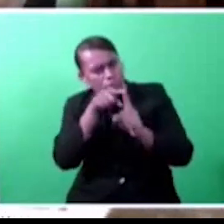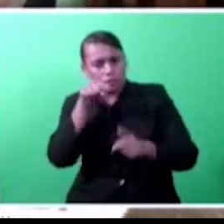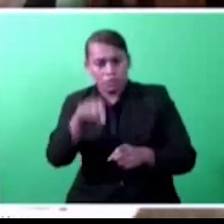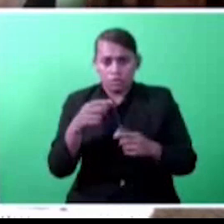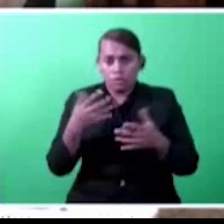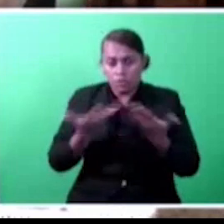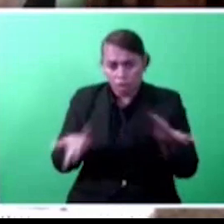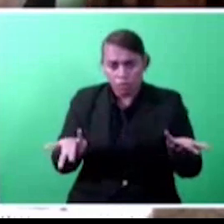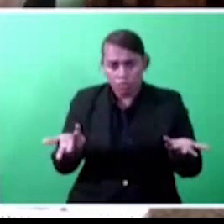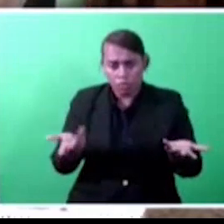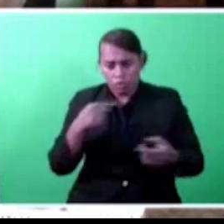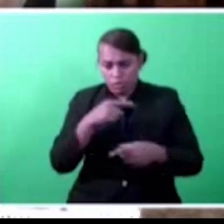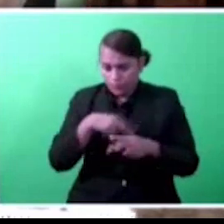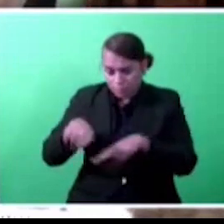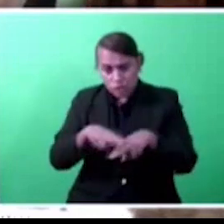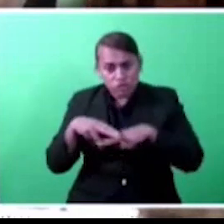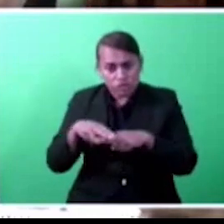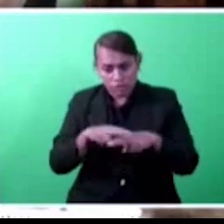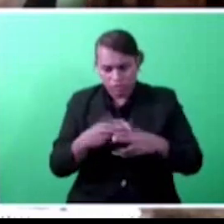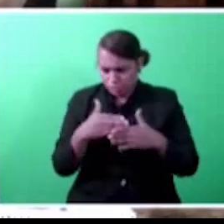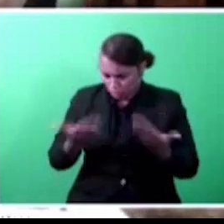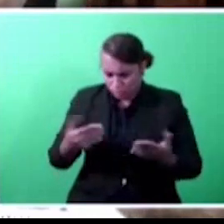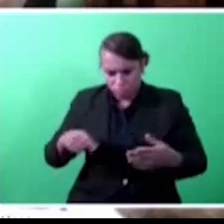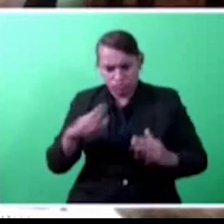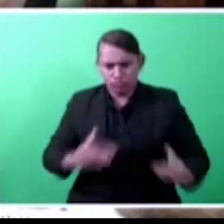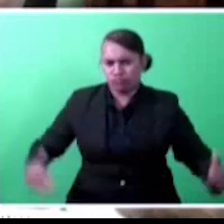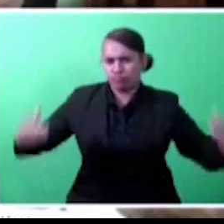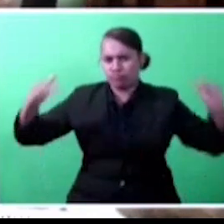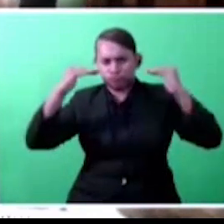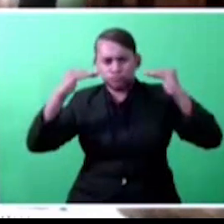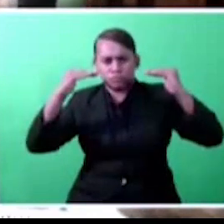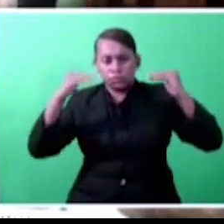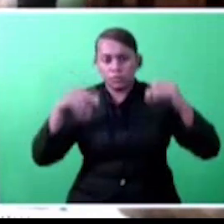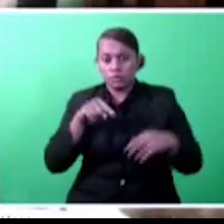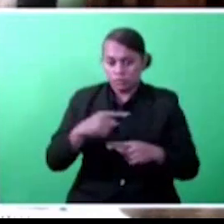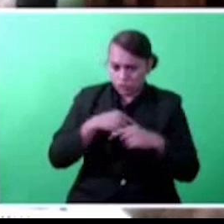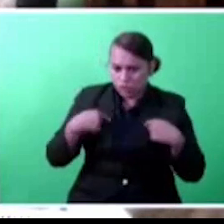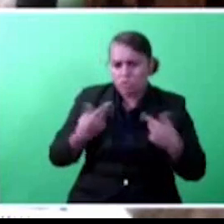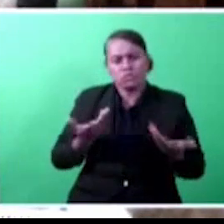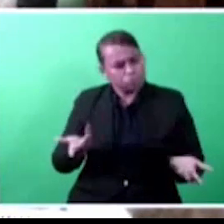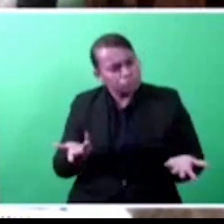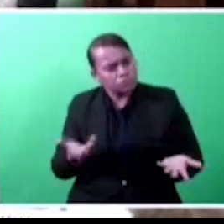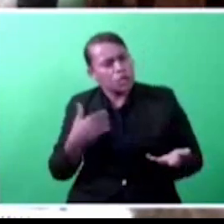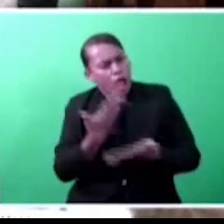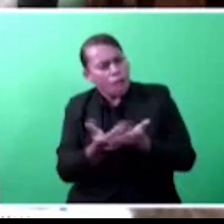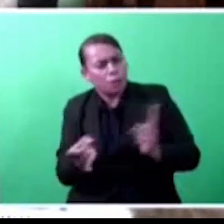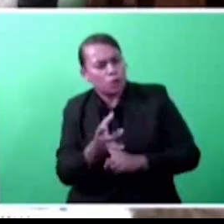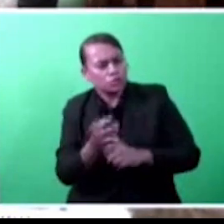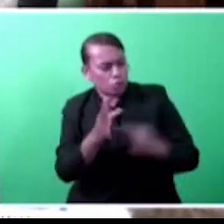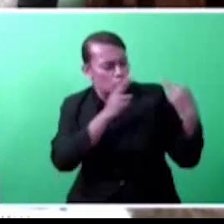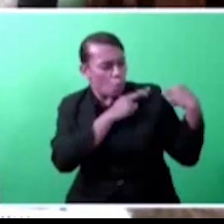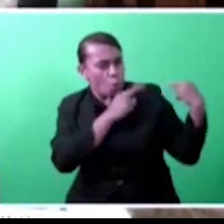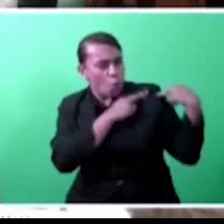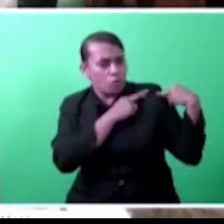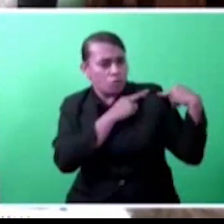the fact that Fiji has achieved this status, we are now seen to play a pivotal role vis-à-vis all the